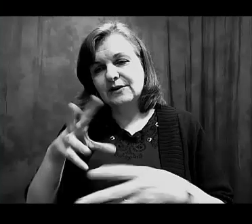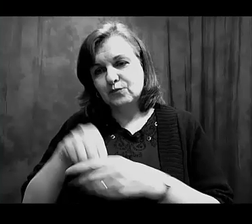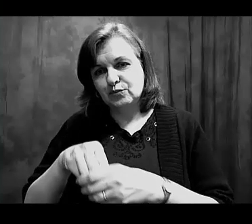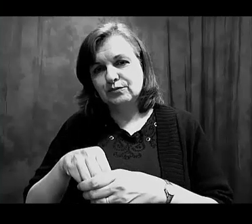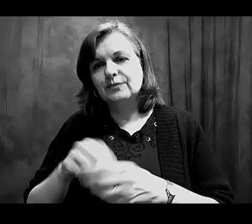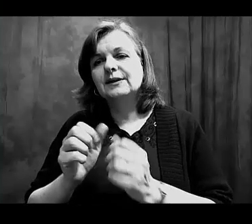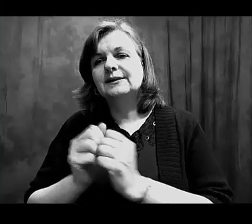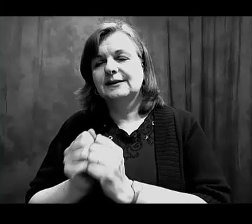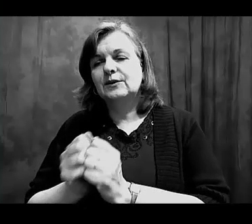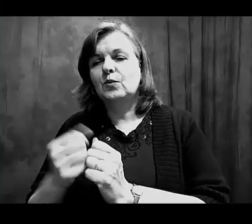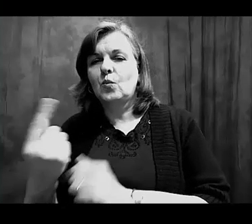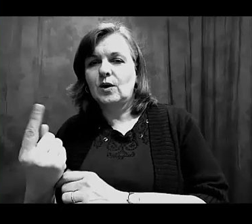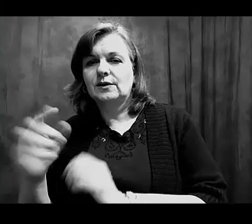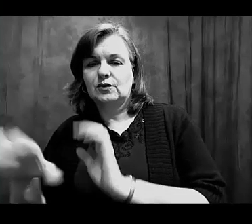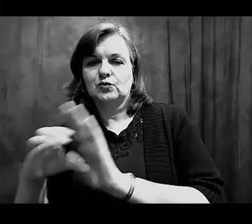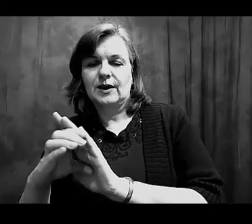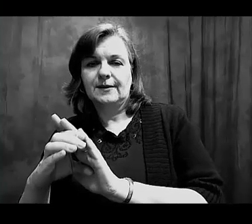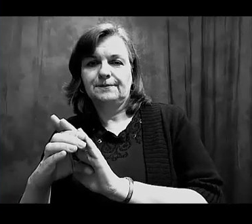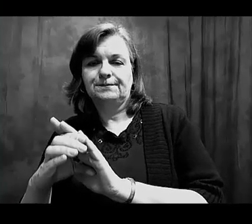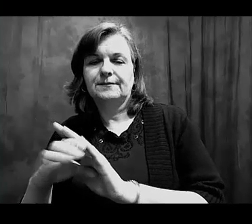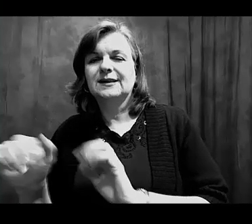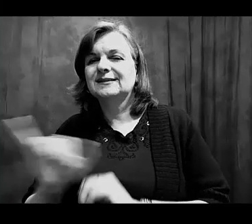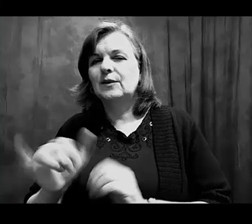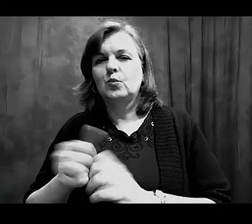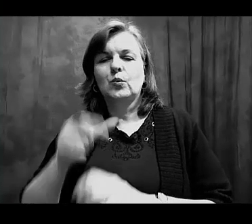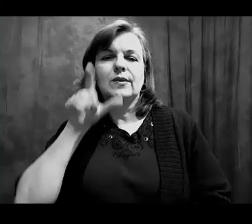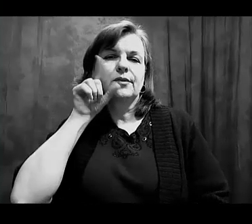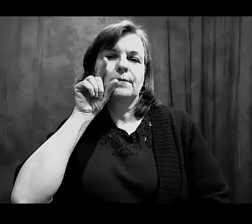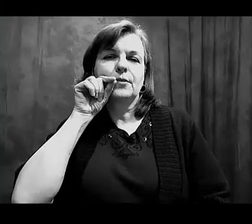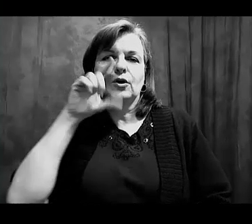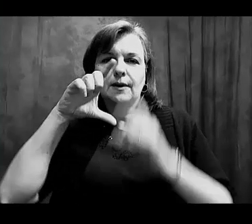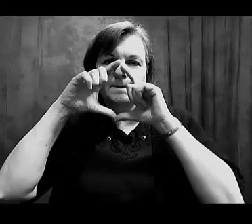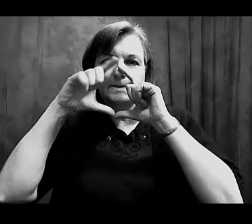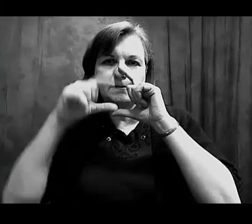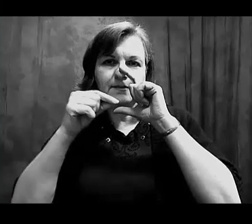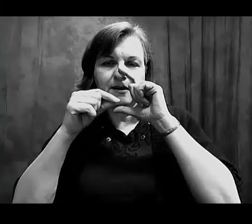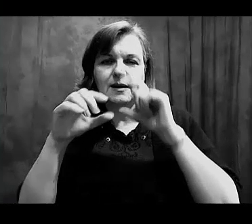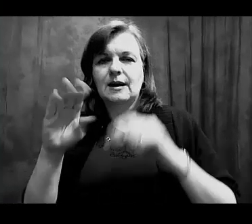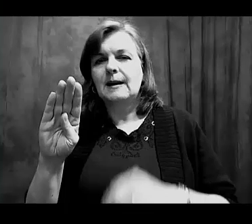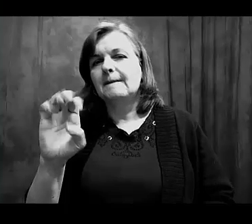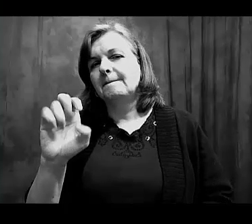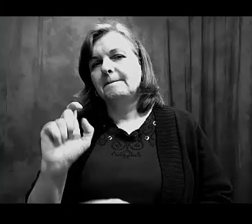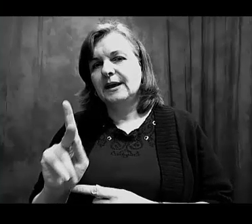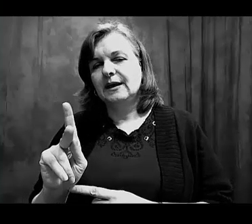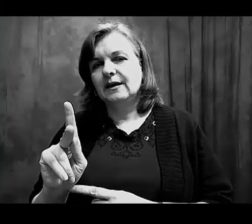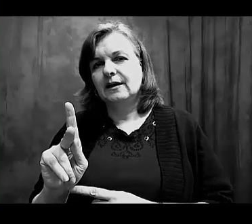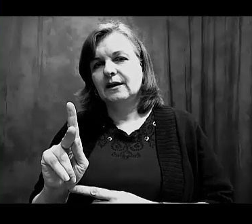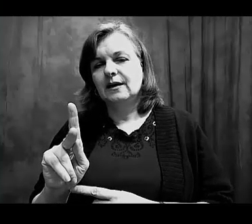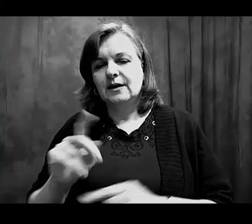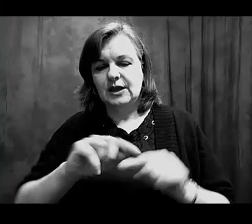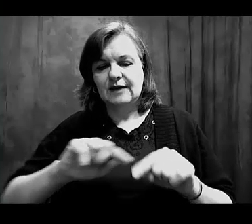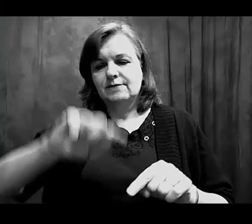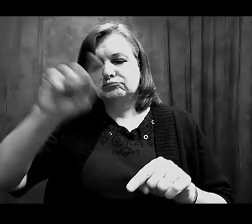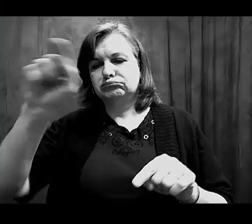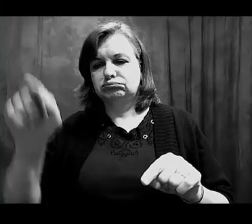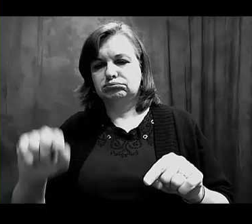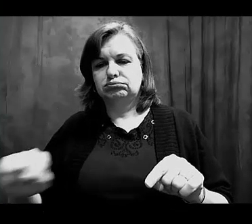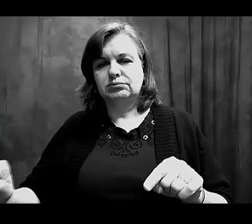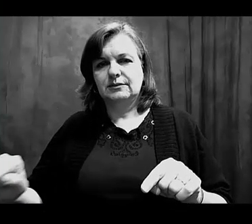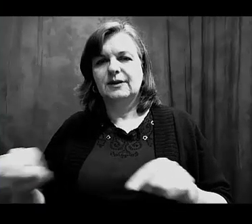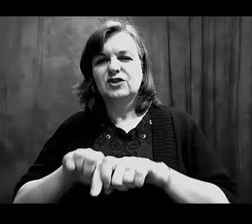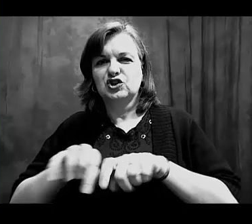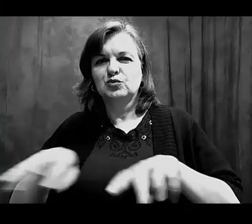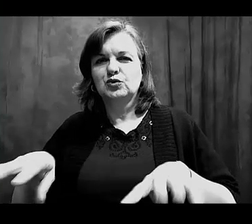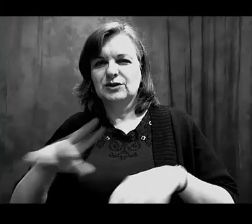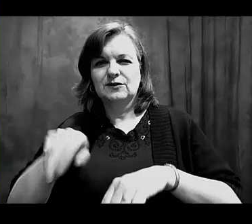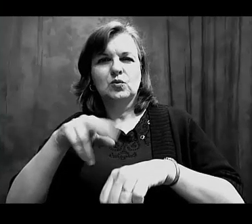as well. There's a distribution, kind of a normal curve distribution here looking at beak height, but